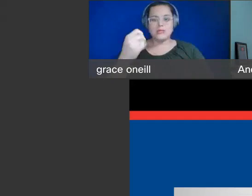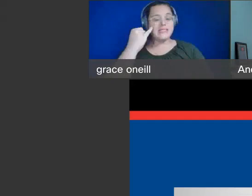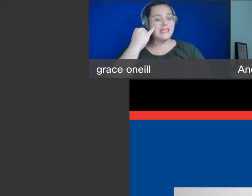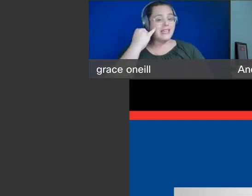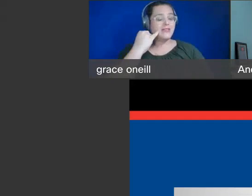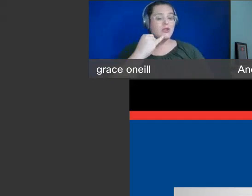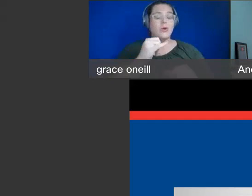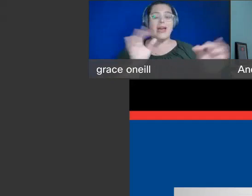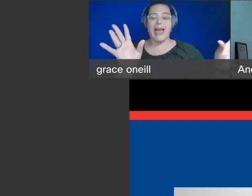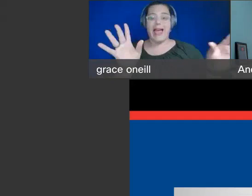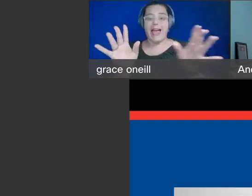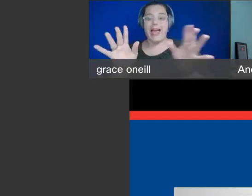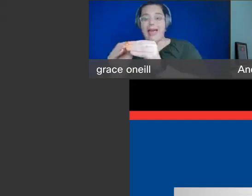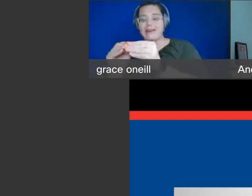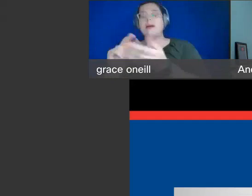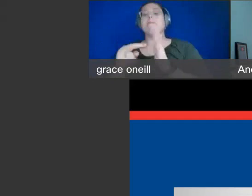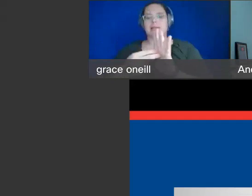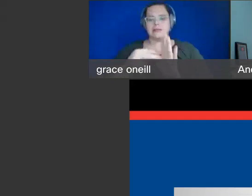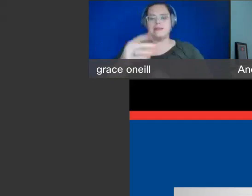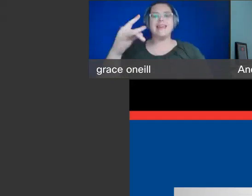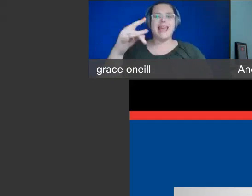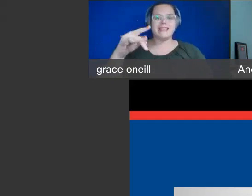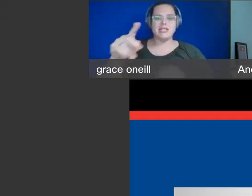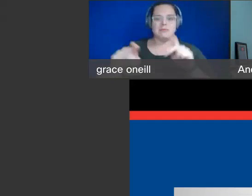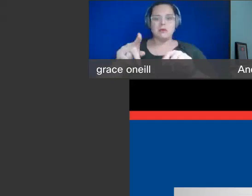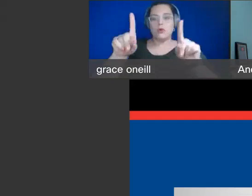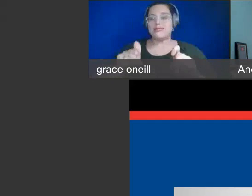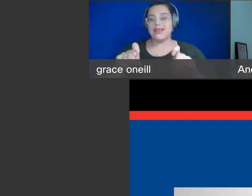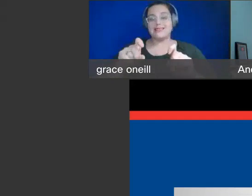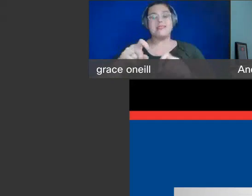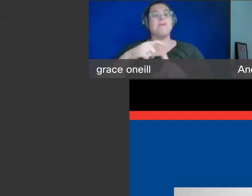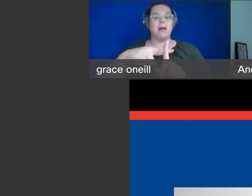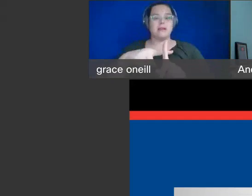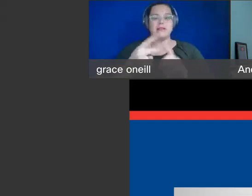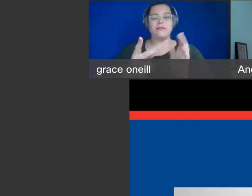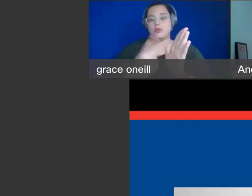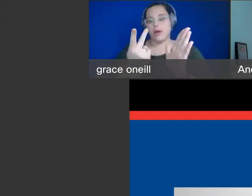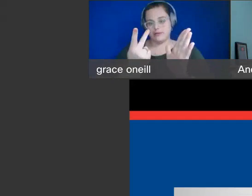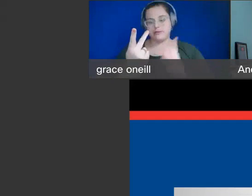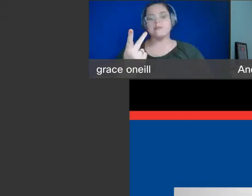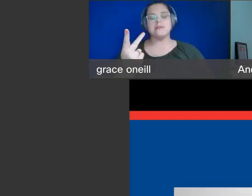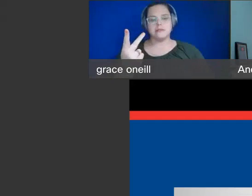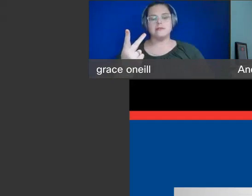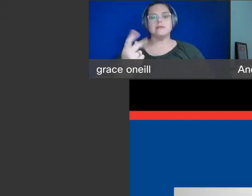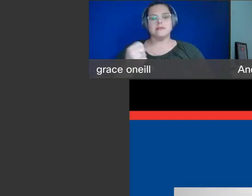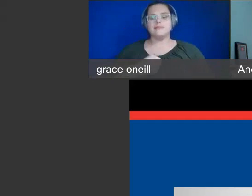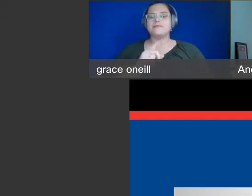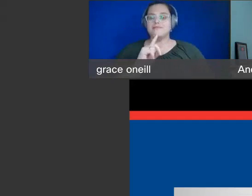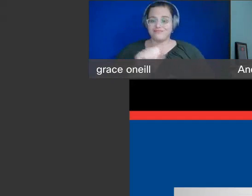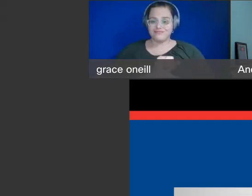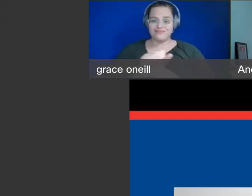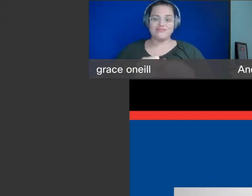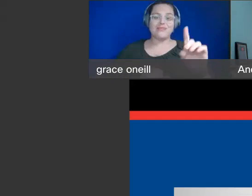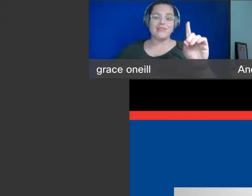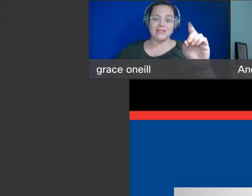across, which is 18 people who tested positive 2 times. There were actually 8 in December,